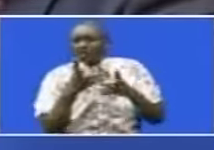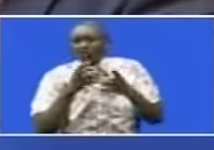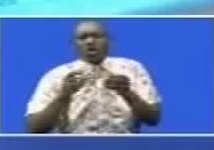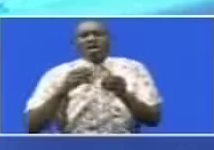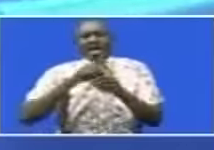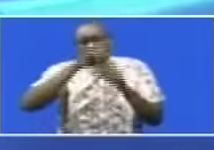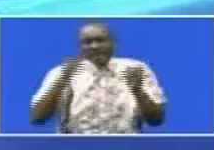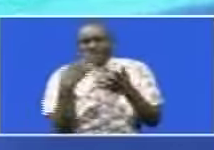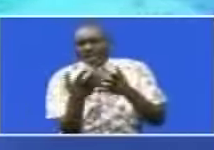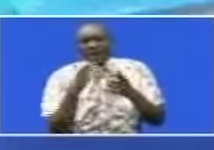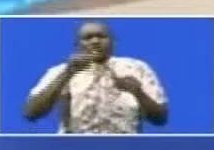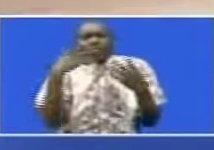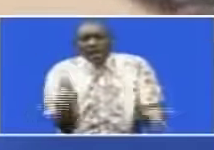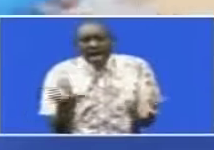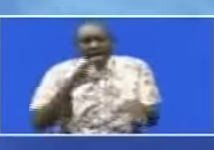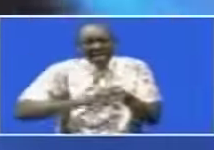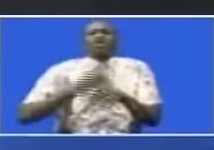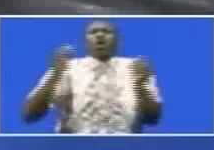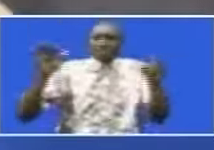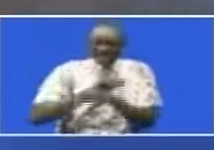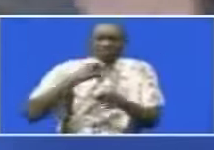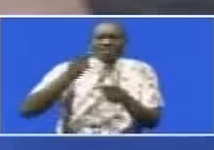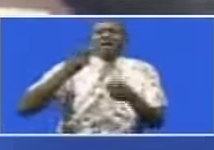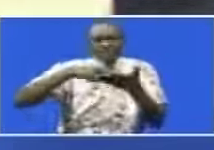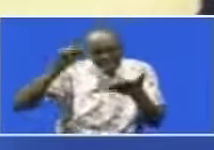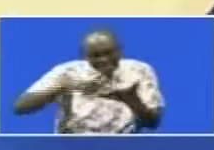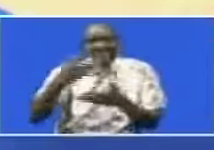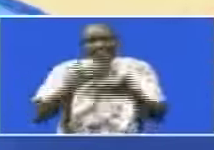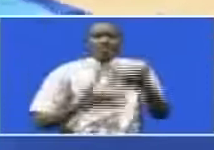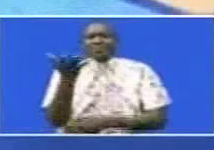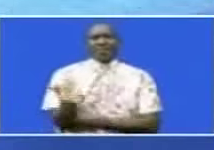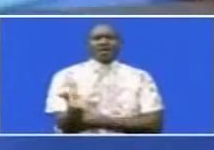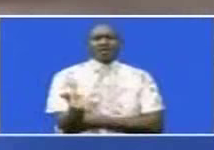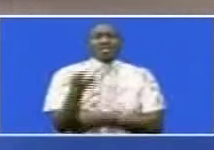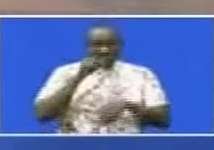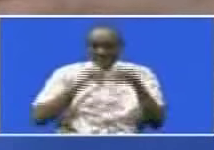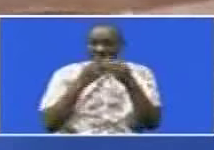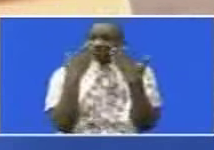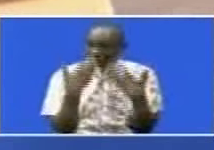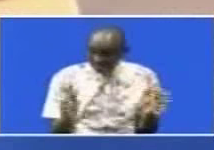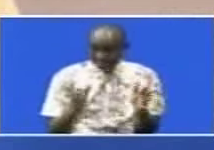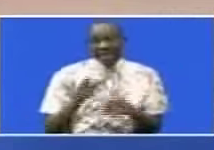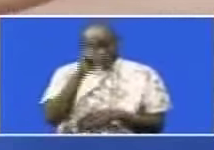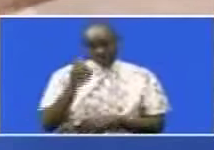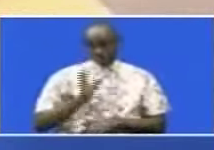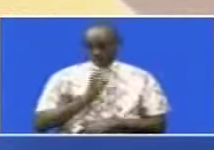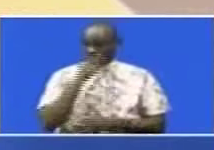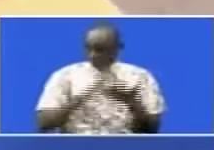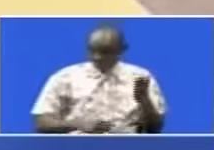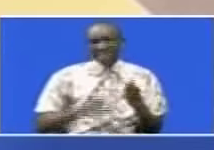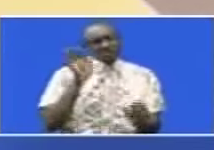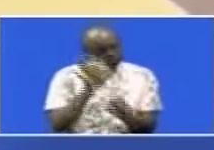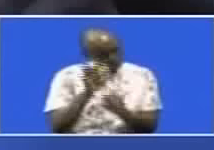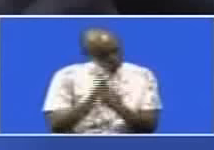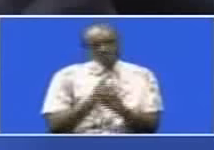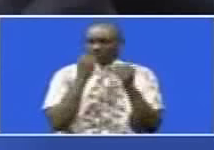question papers complete with marking schemes currently in circulation. After the meeting, the examinations body played down reports of massive